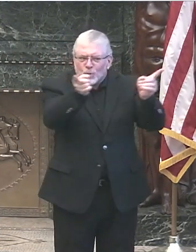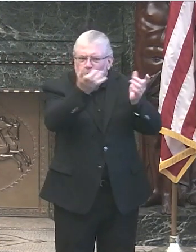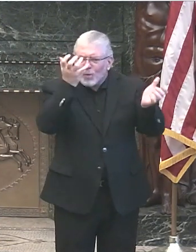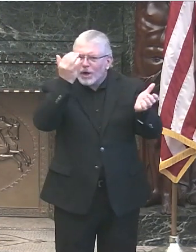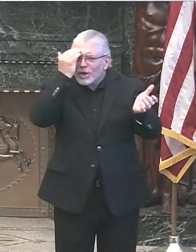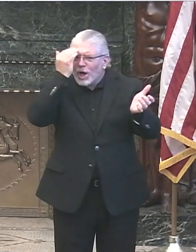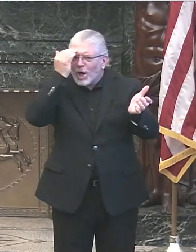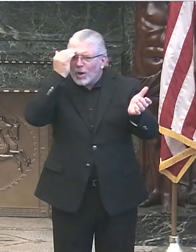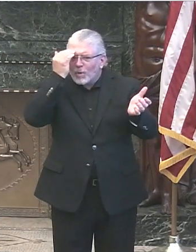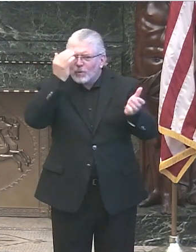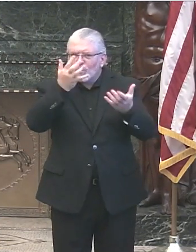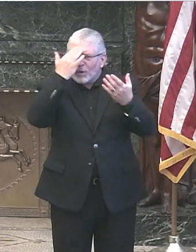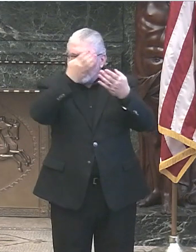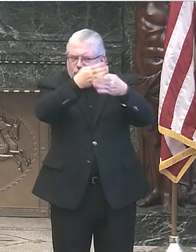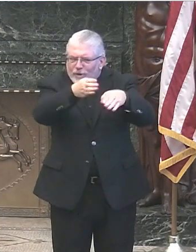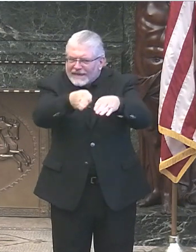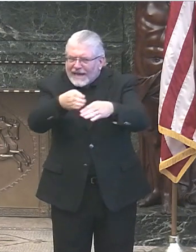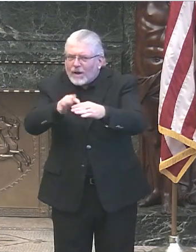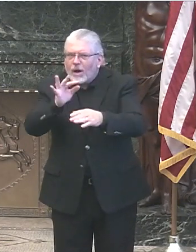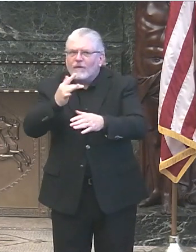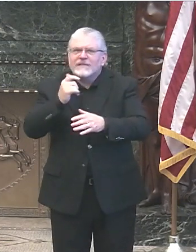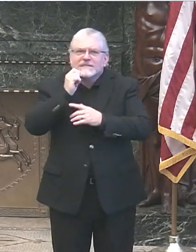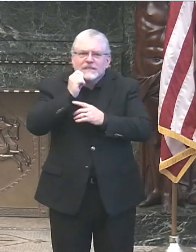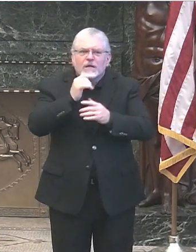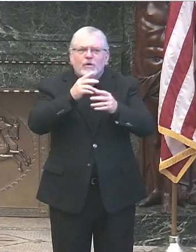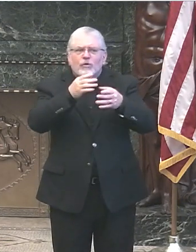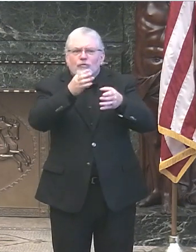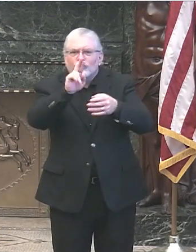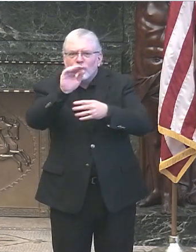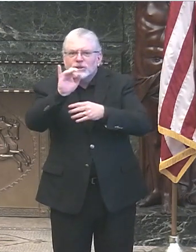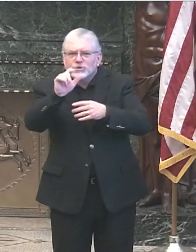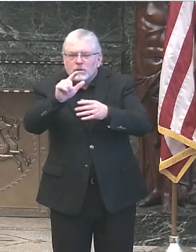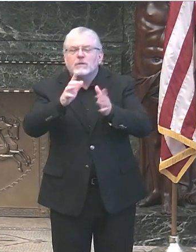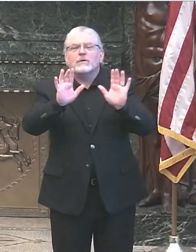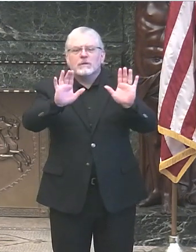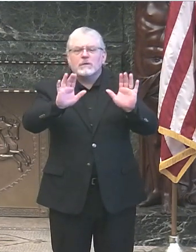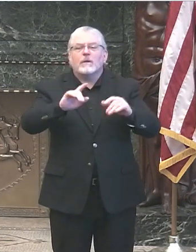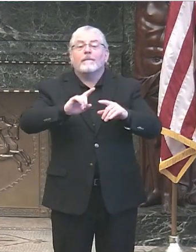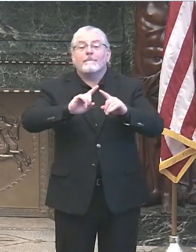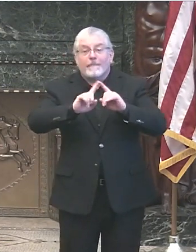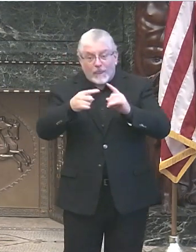that I feel has some validity to it, which is the data on deaths. All right.